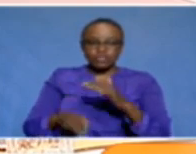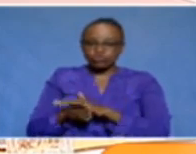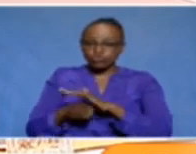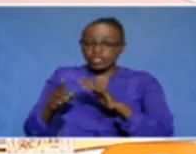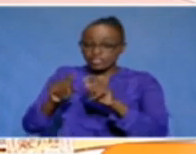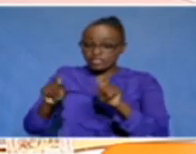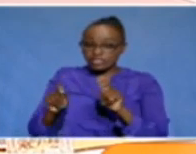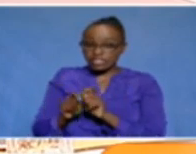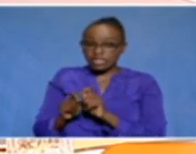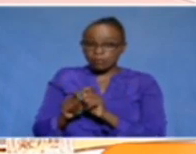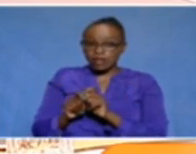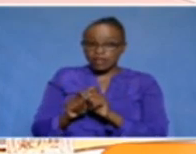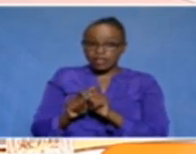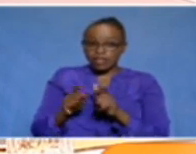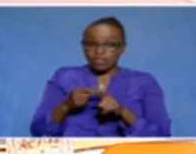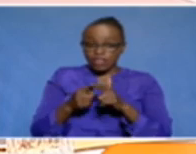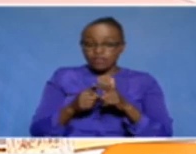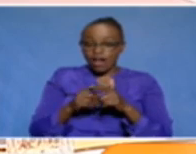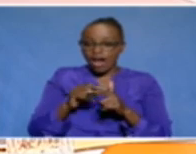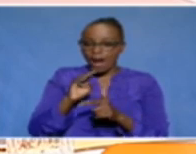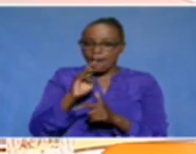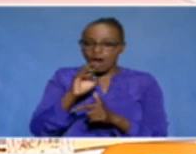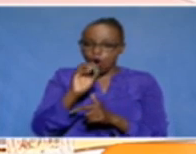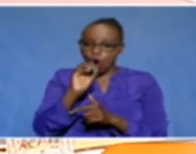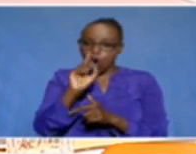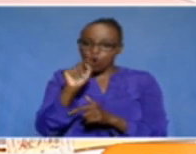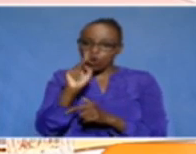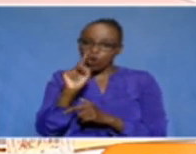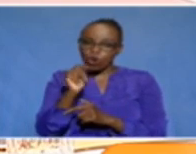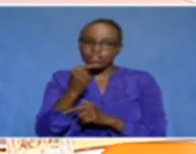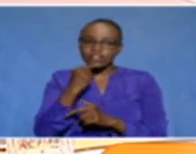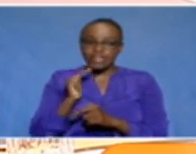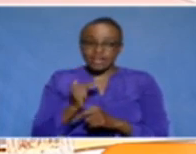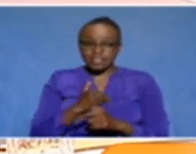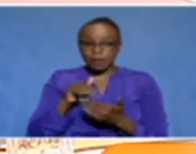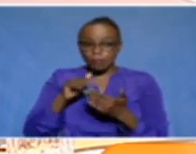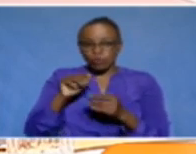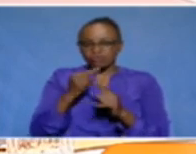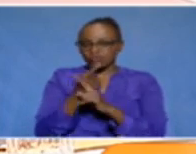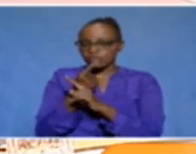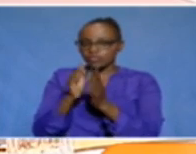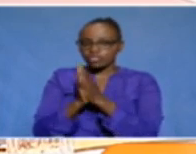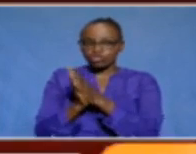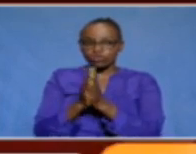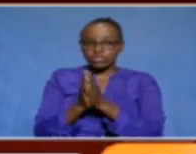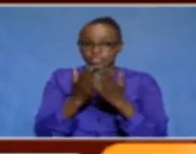security team. And Brian O'Koth tells us about this and other trending stories.